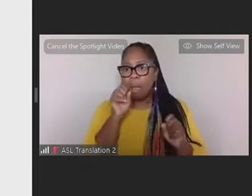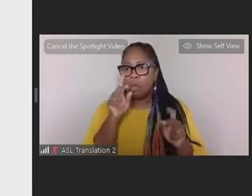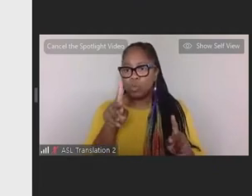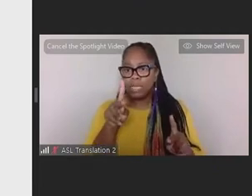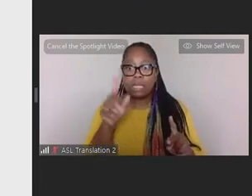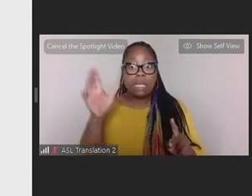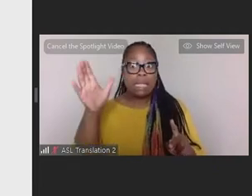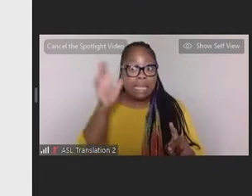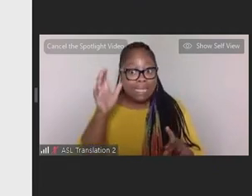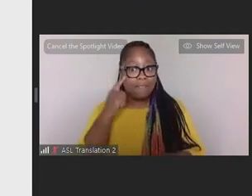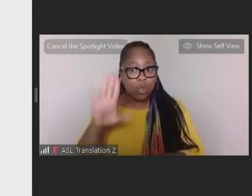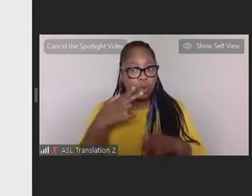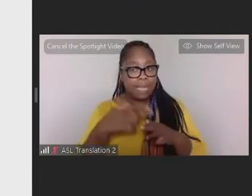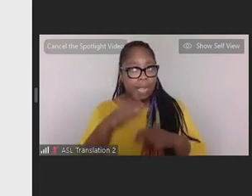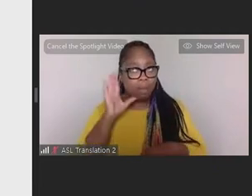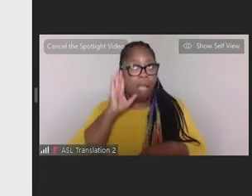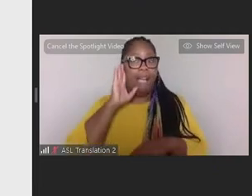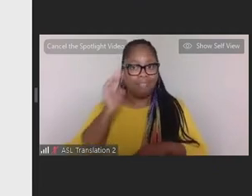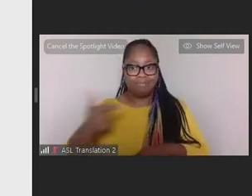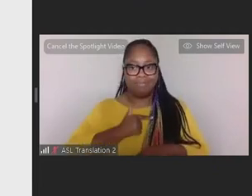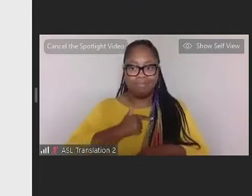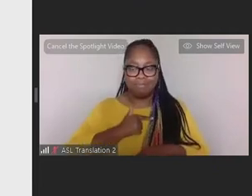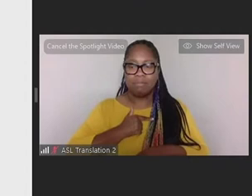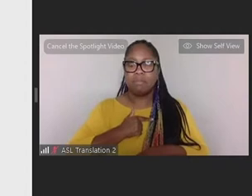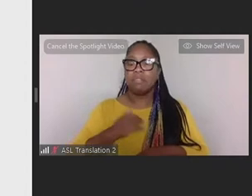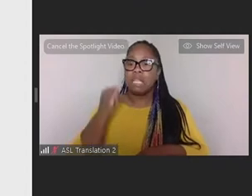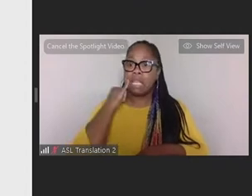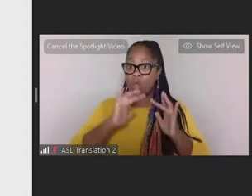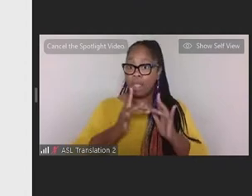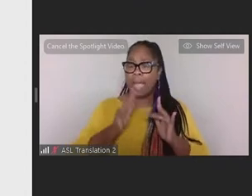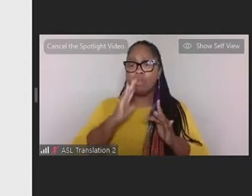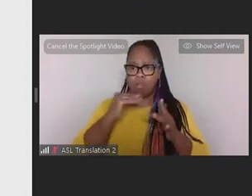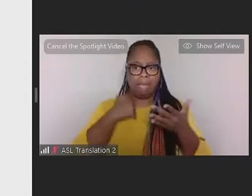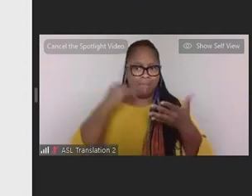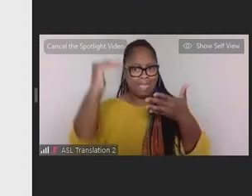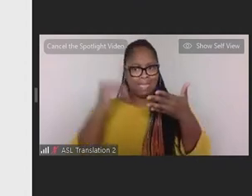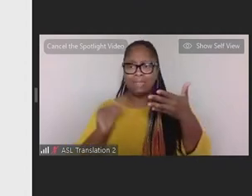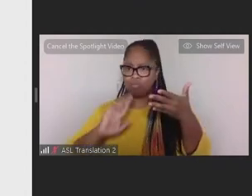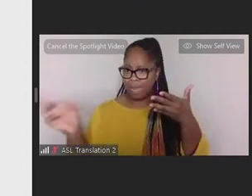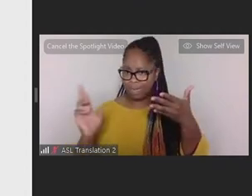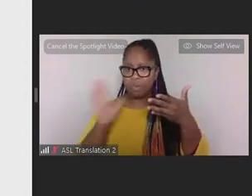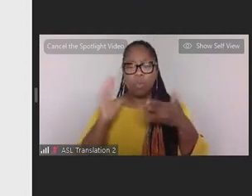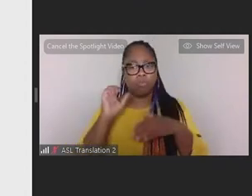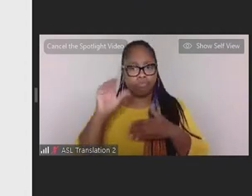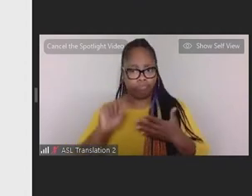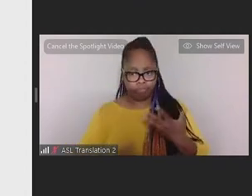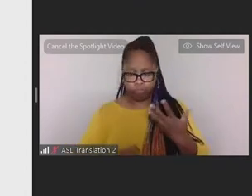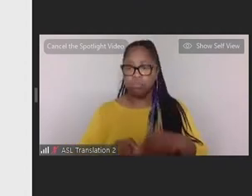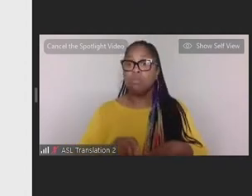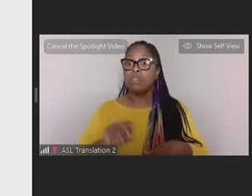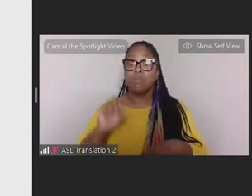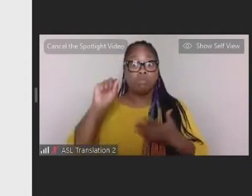are accessing the hearing online, your name will be called from the list of registered speakers. Once your name has been